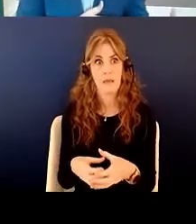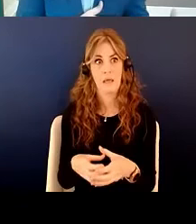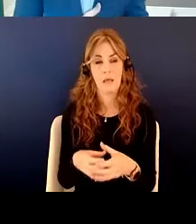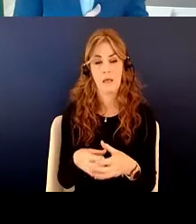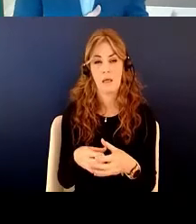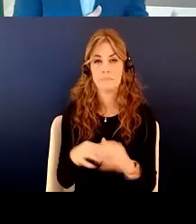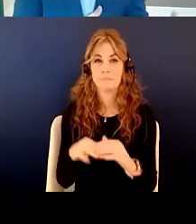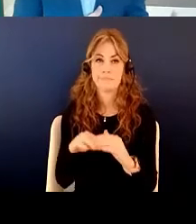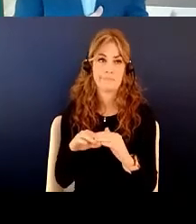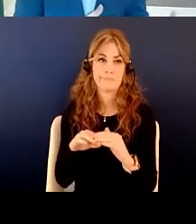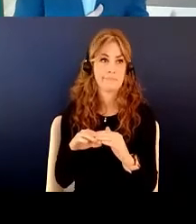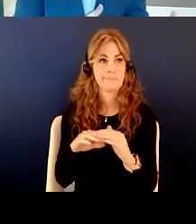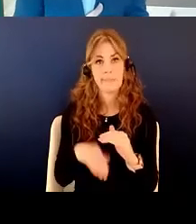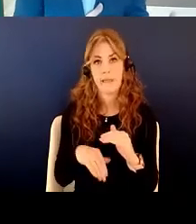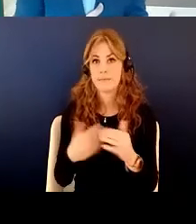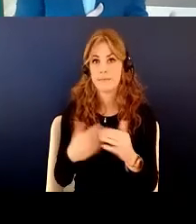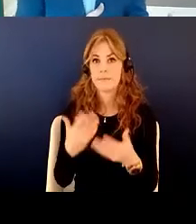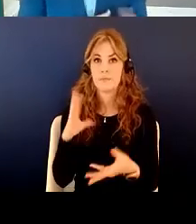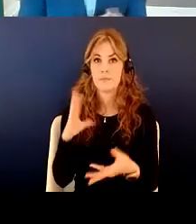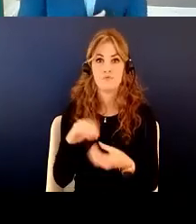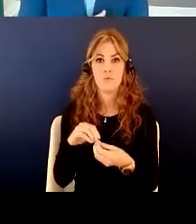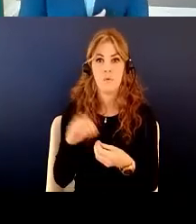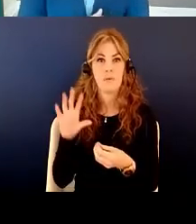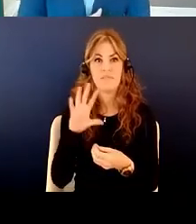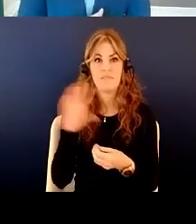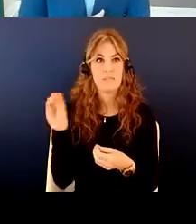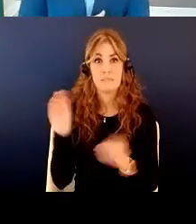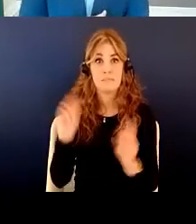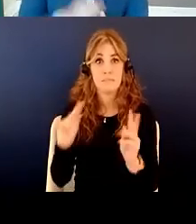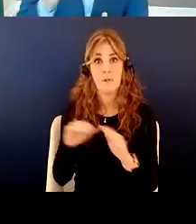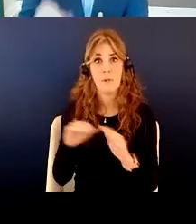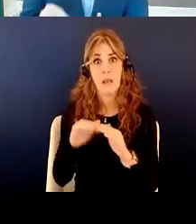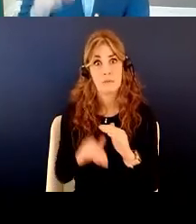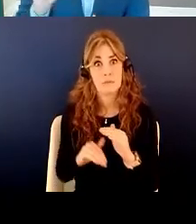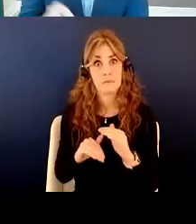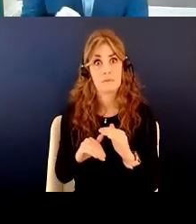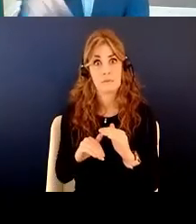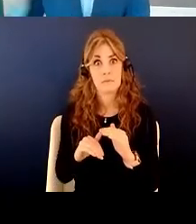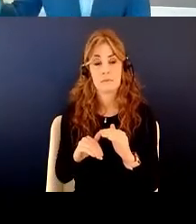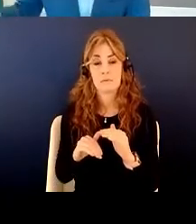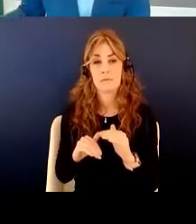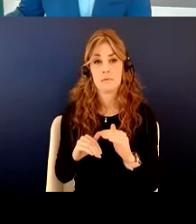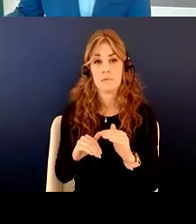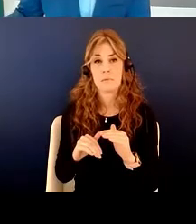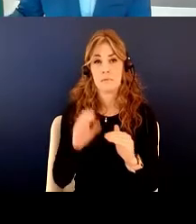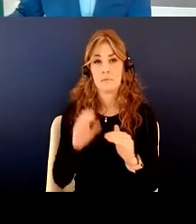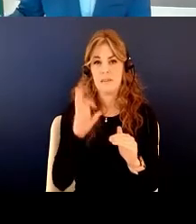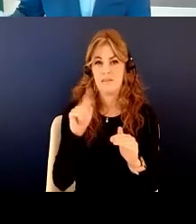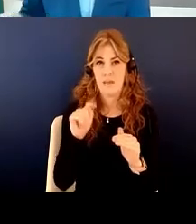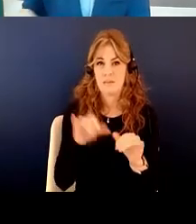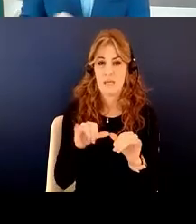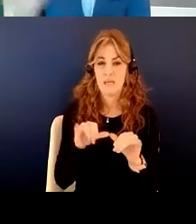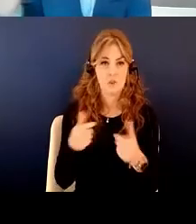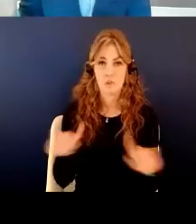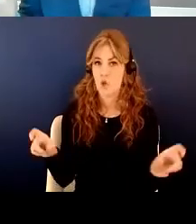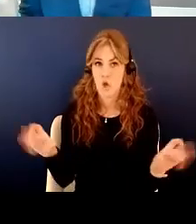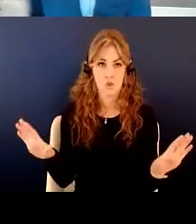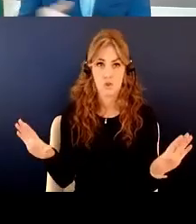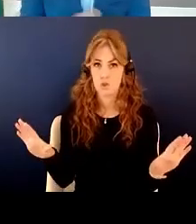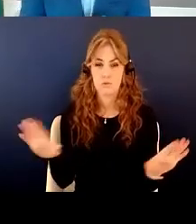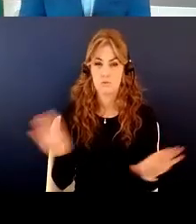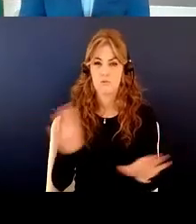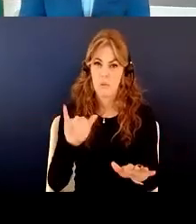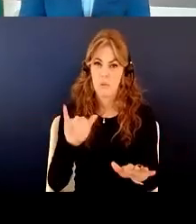less than total 50 total participants, the effect size tends to be too large. So it's